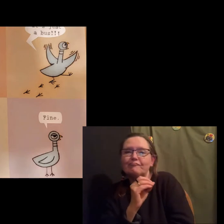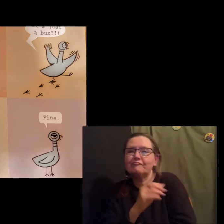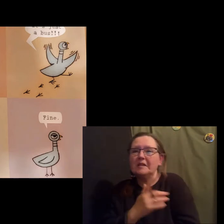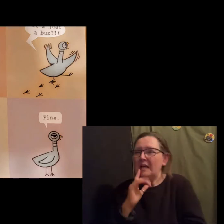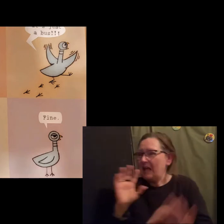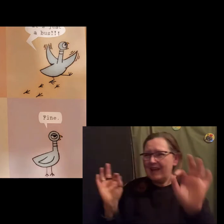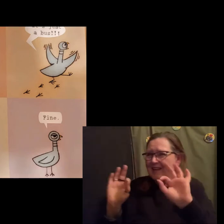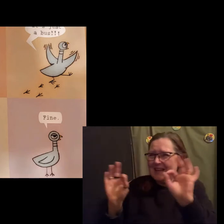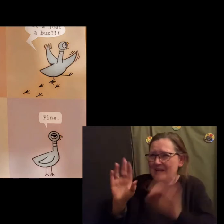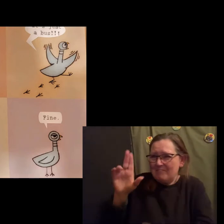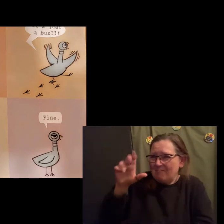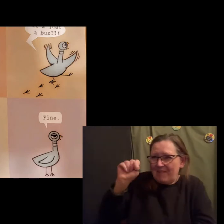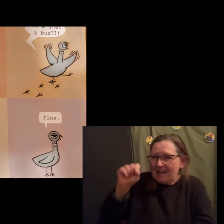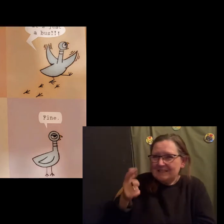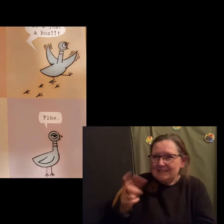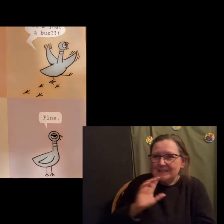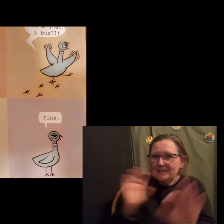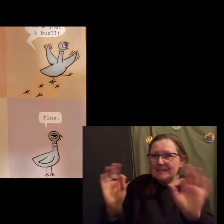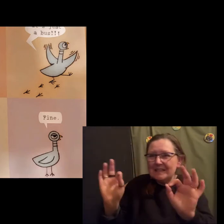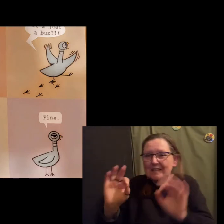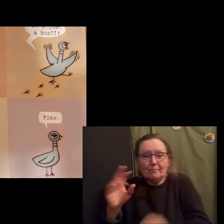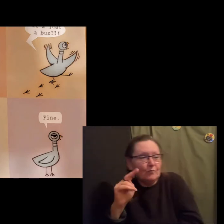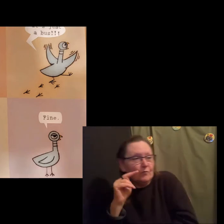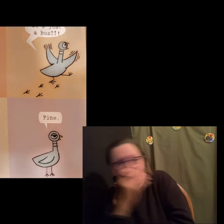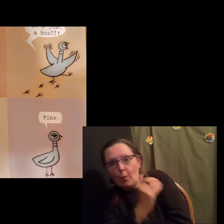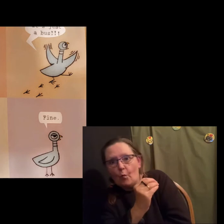What's a big deal? It's just a bus. No.